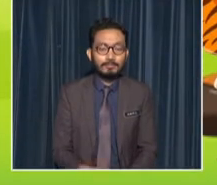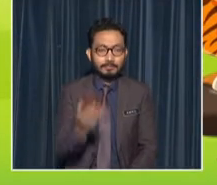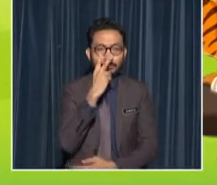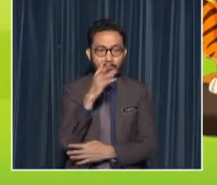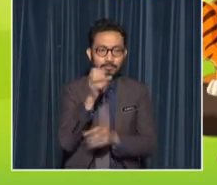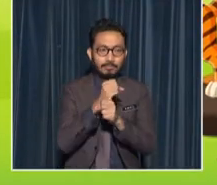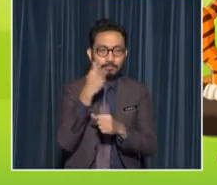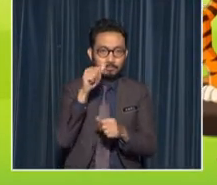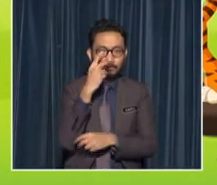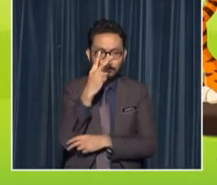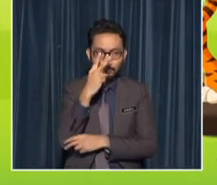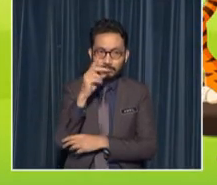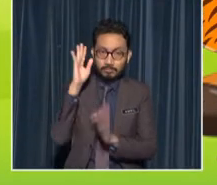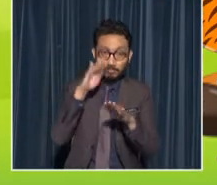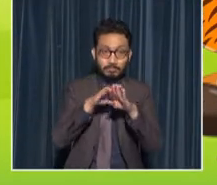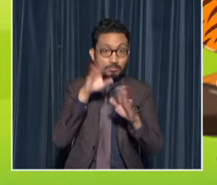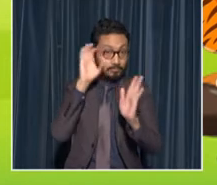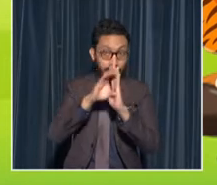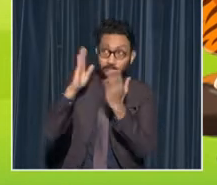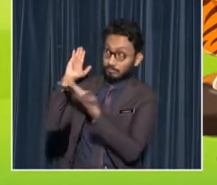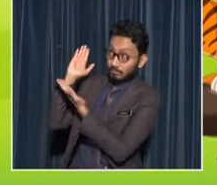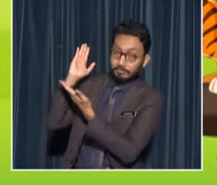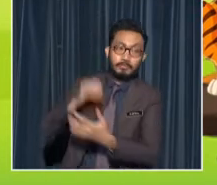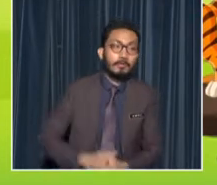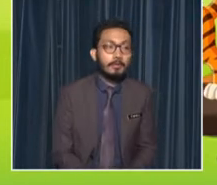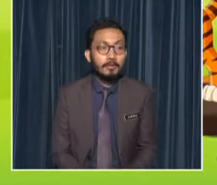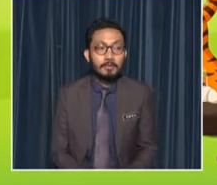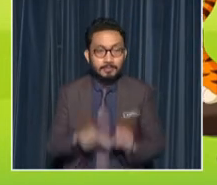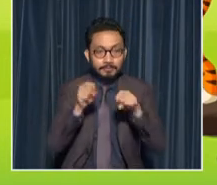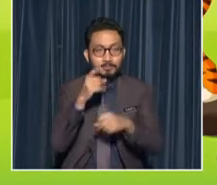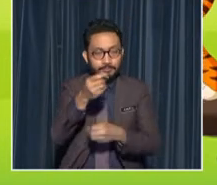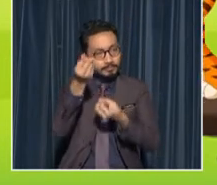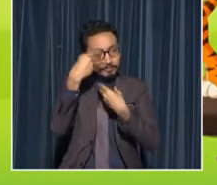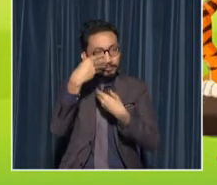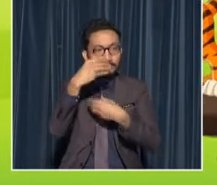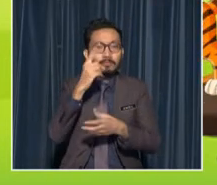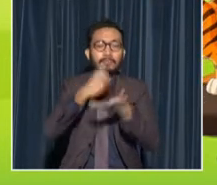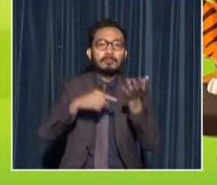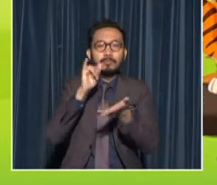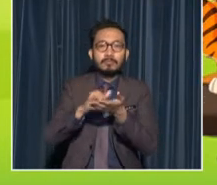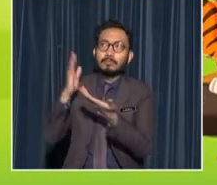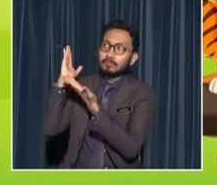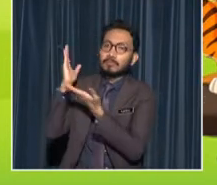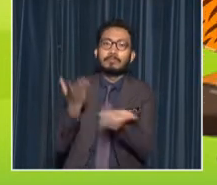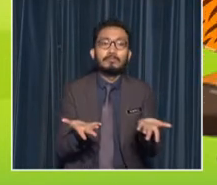Let's take a look at this picture. Can you tell me what this is?